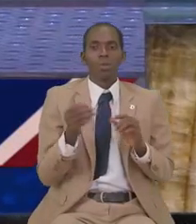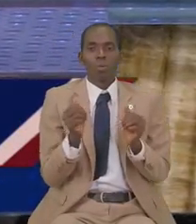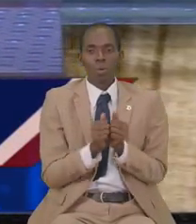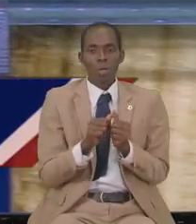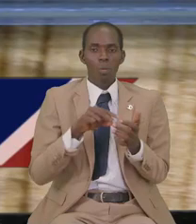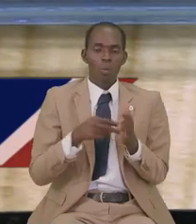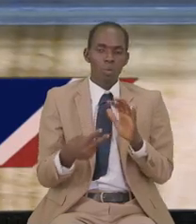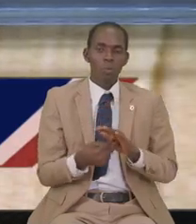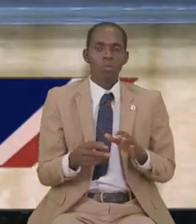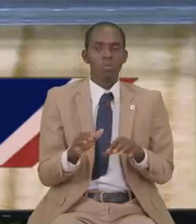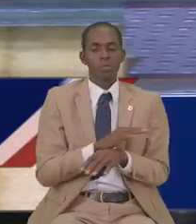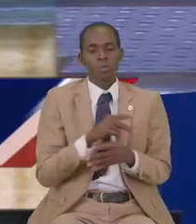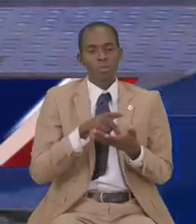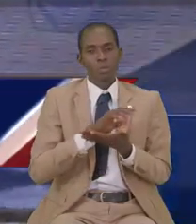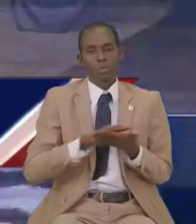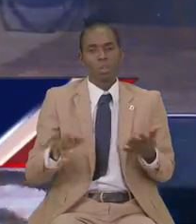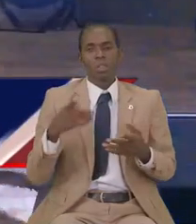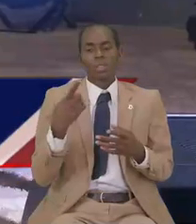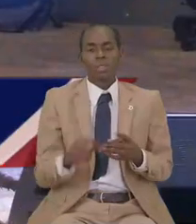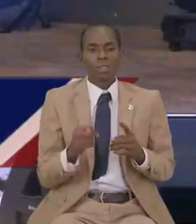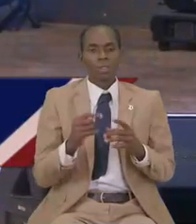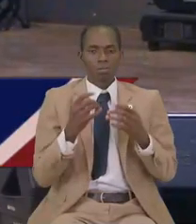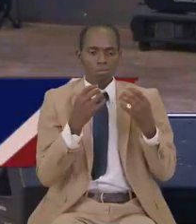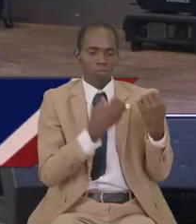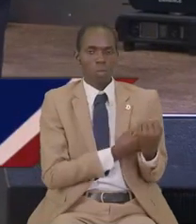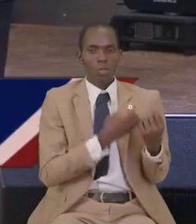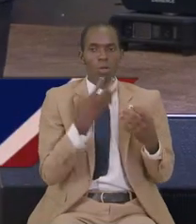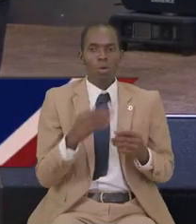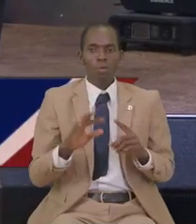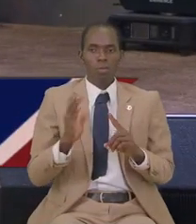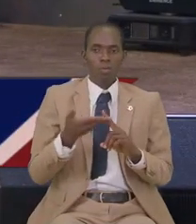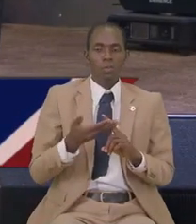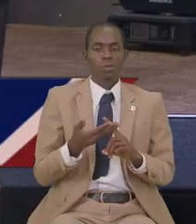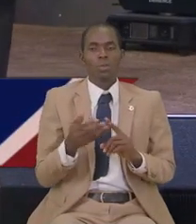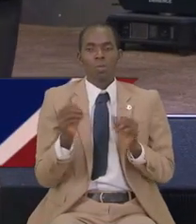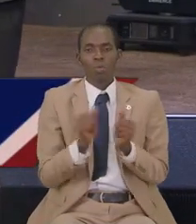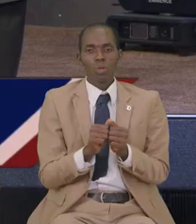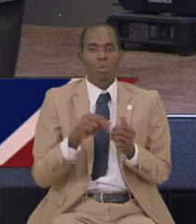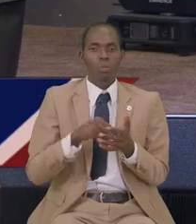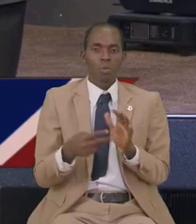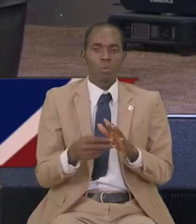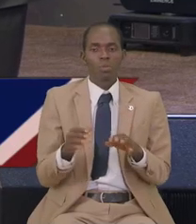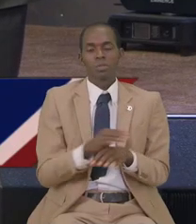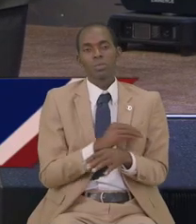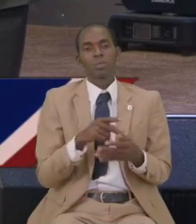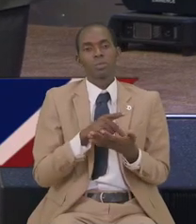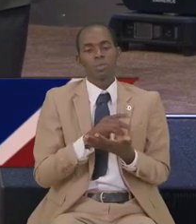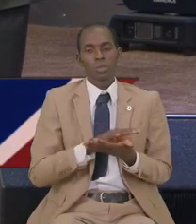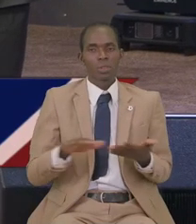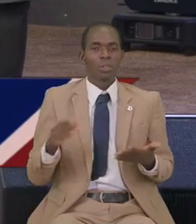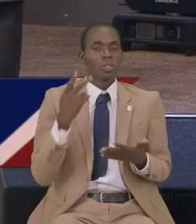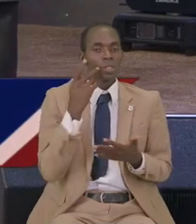The courage of conviction. You see, there are people here on earth, they don't have